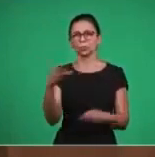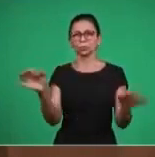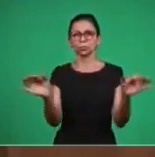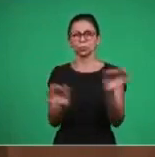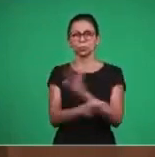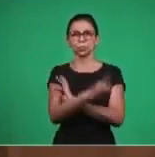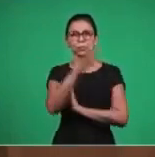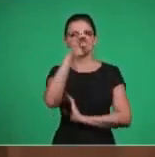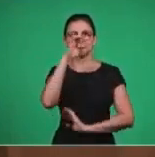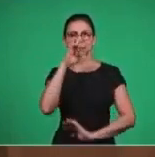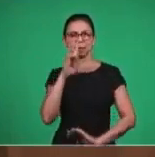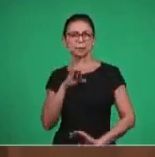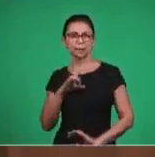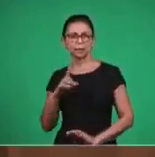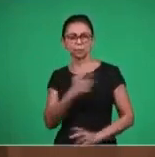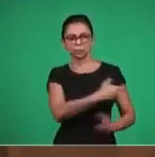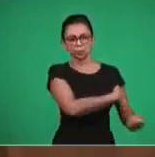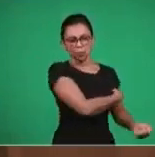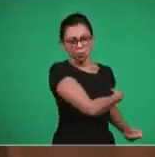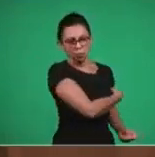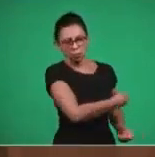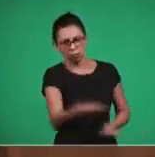Pick up the sickle because the harvest is ready.